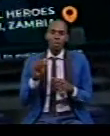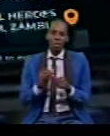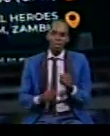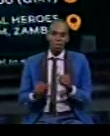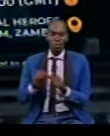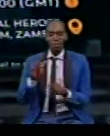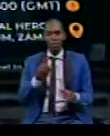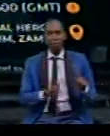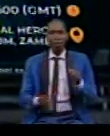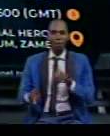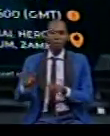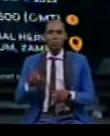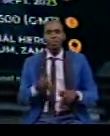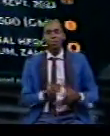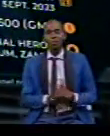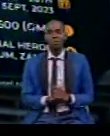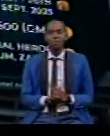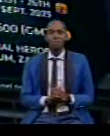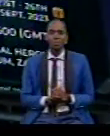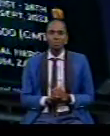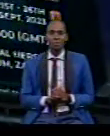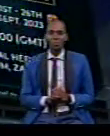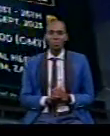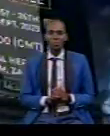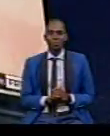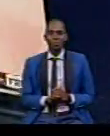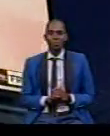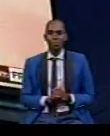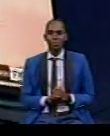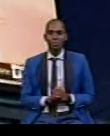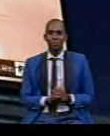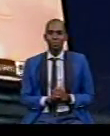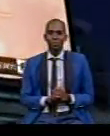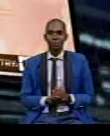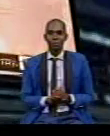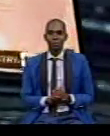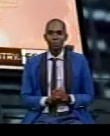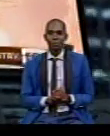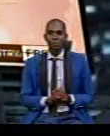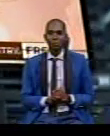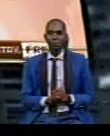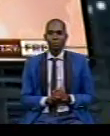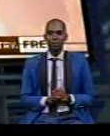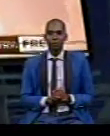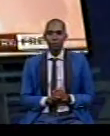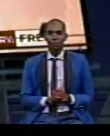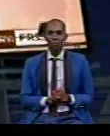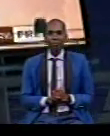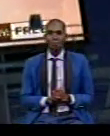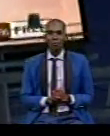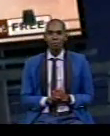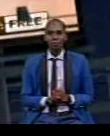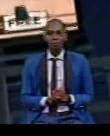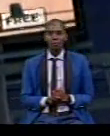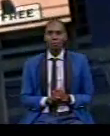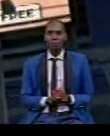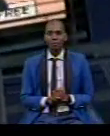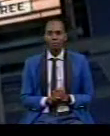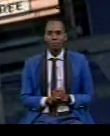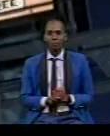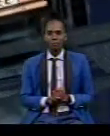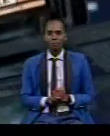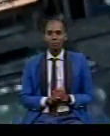from on high and roll that long-standing mountain of a problem, of